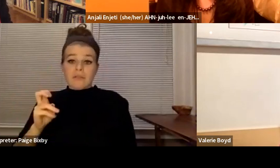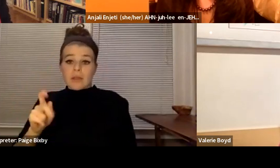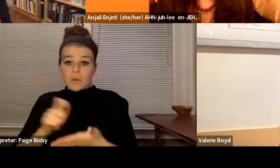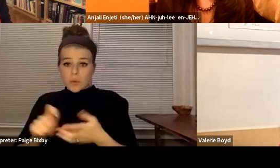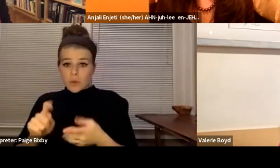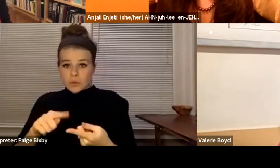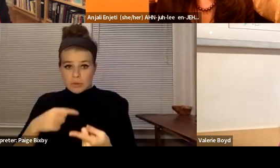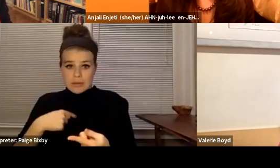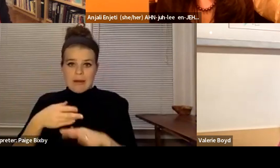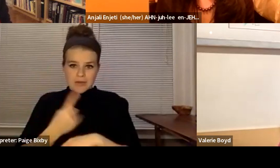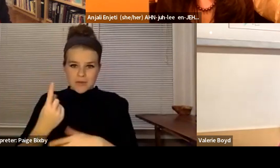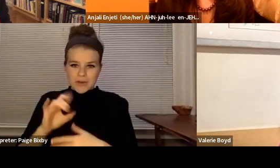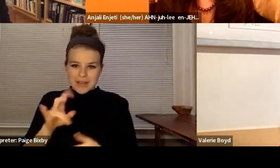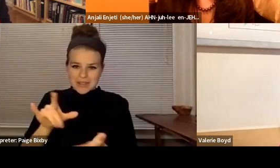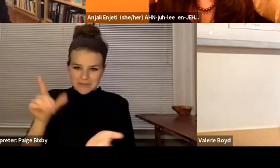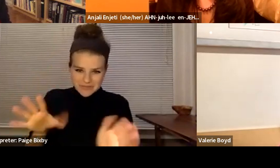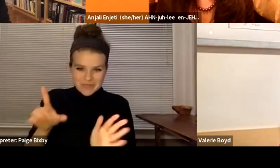my essays was published,